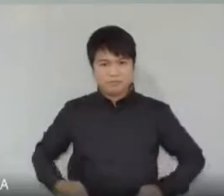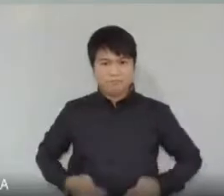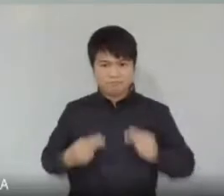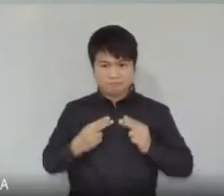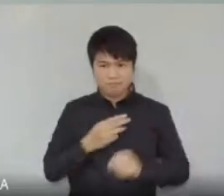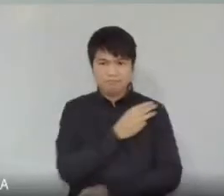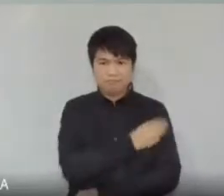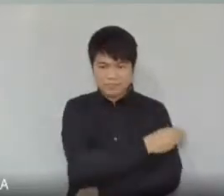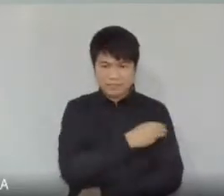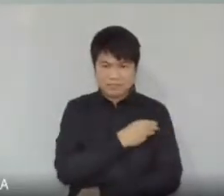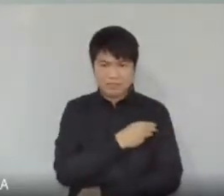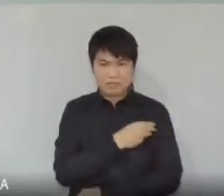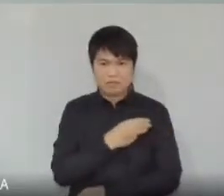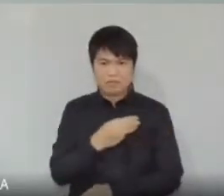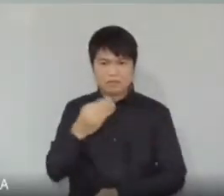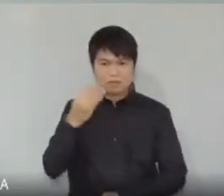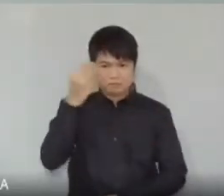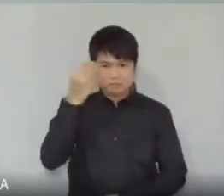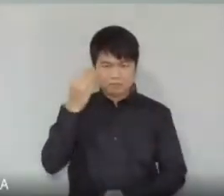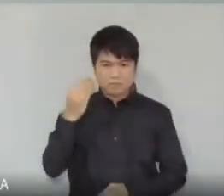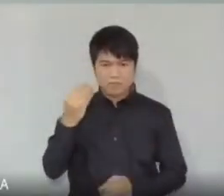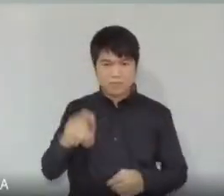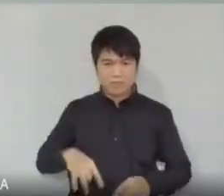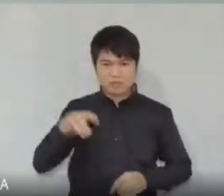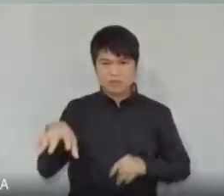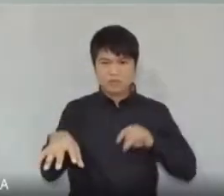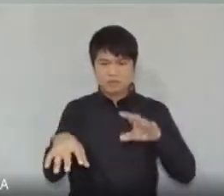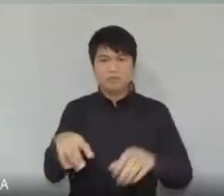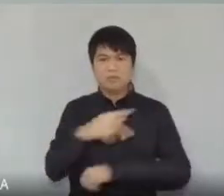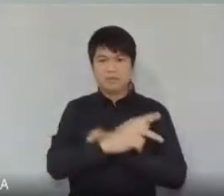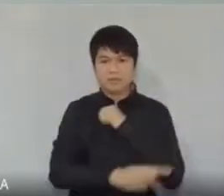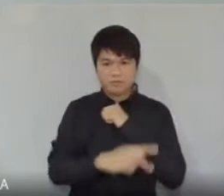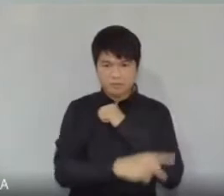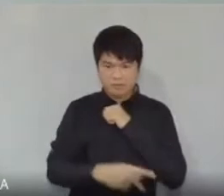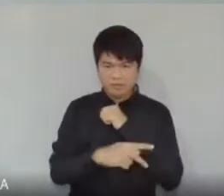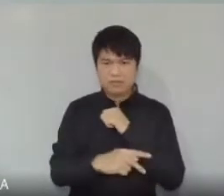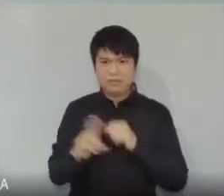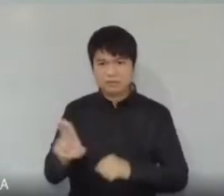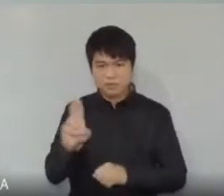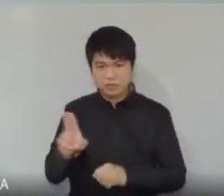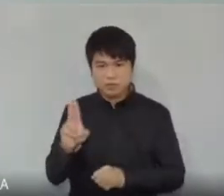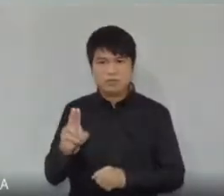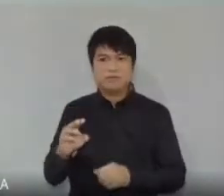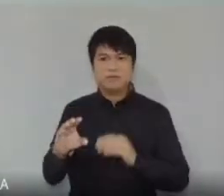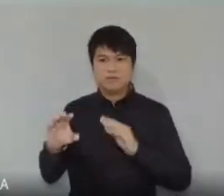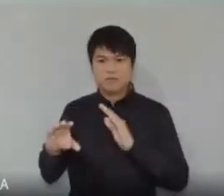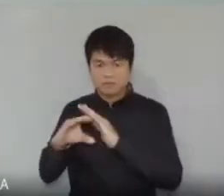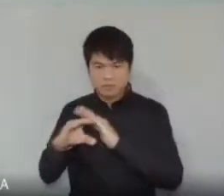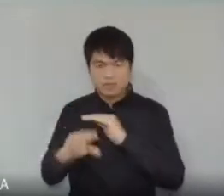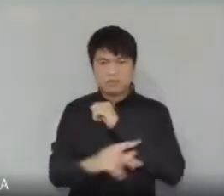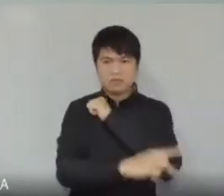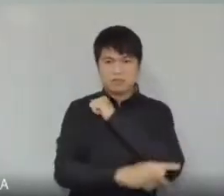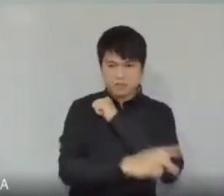services to geographically isolated and disadvantaged areas or GIDAs. In its